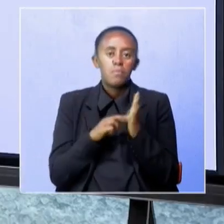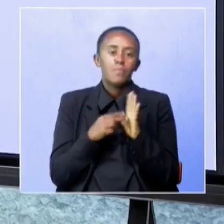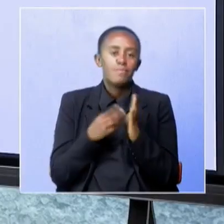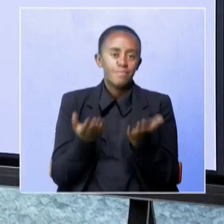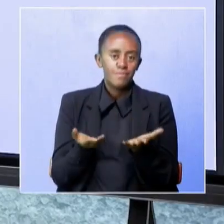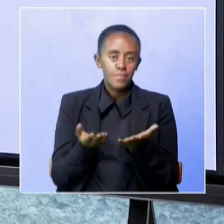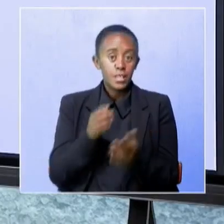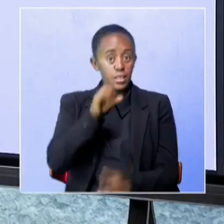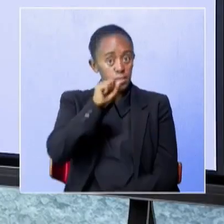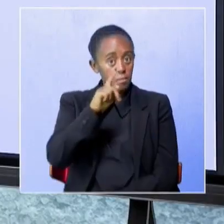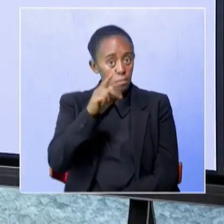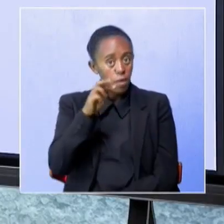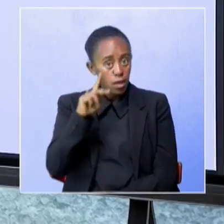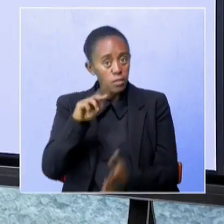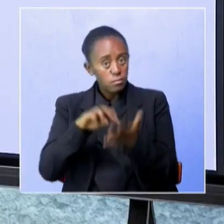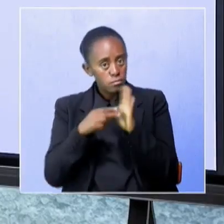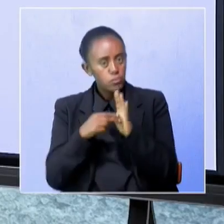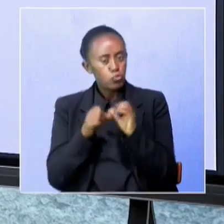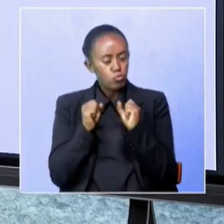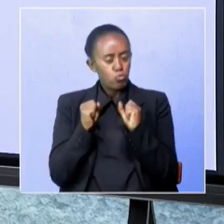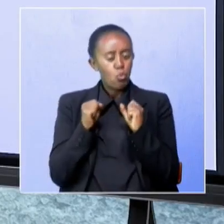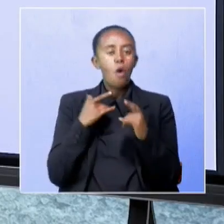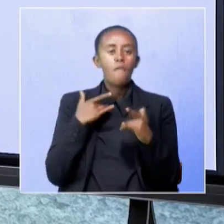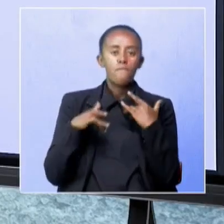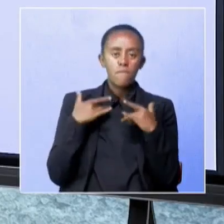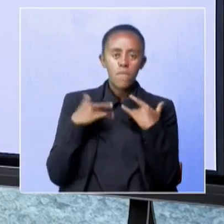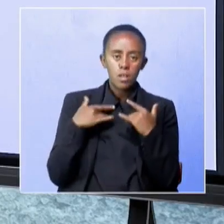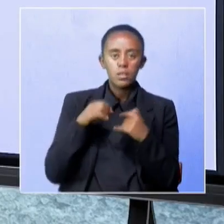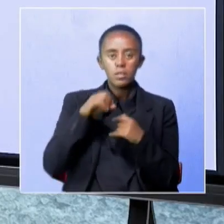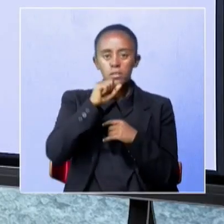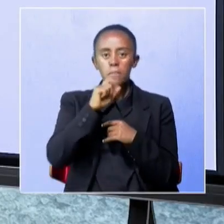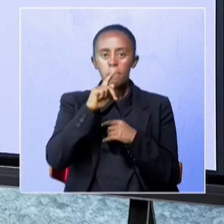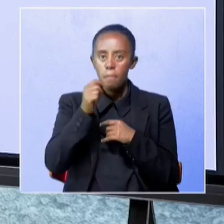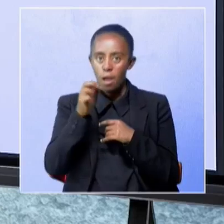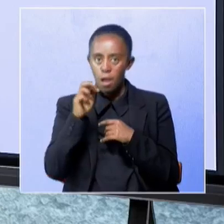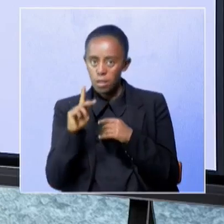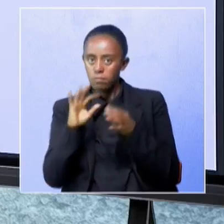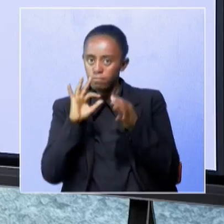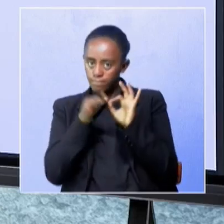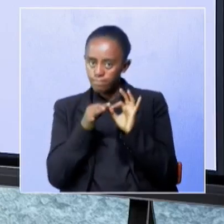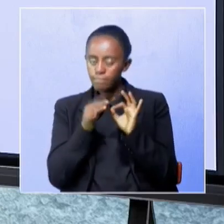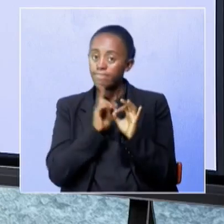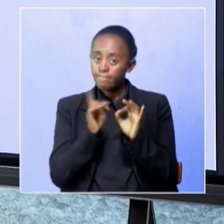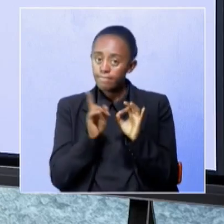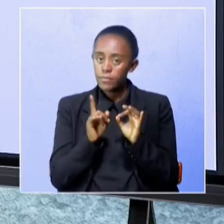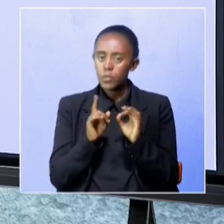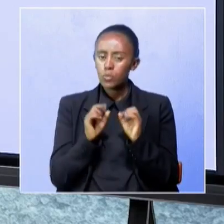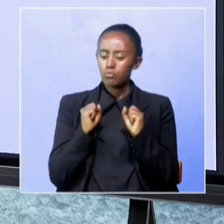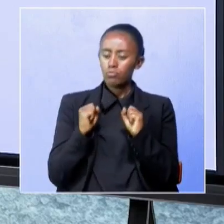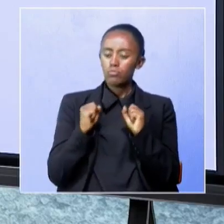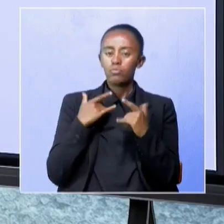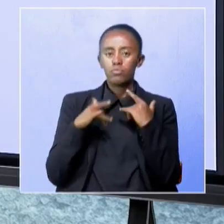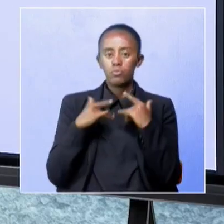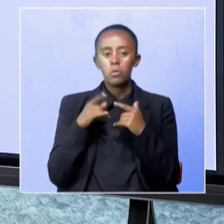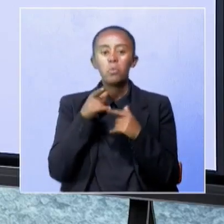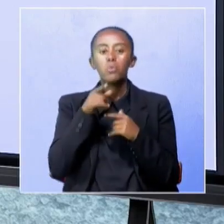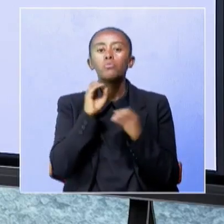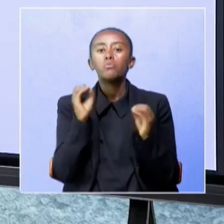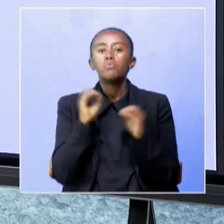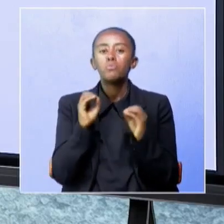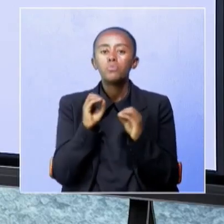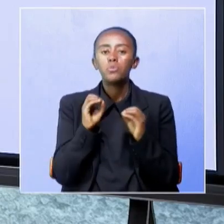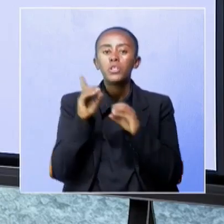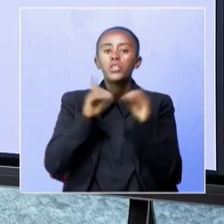So spark is what? Strong feeling in this context. And it seems like it looks like